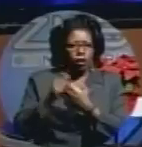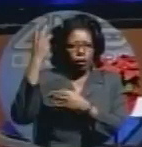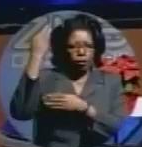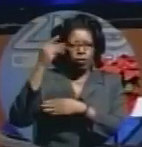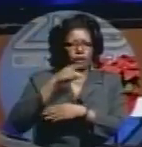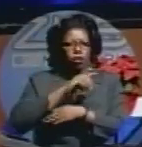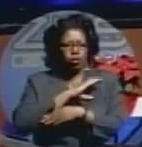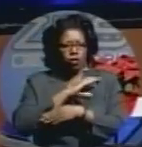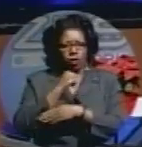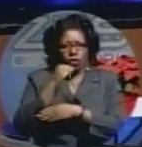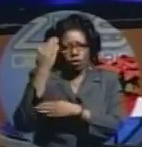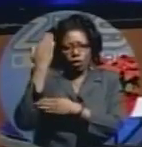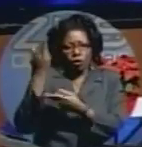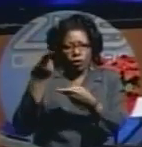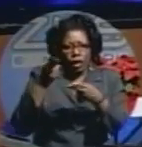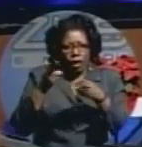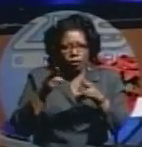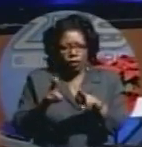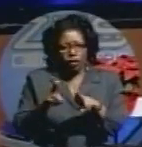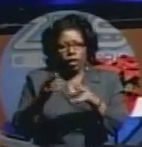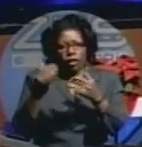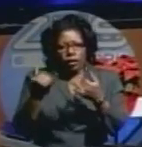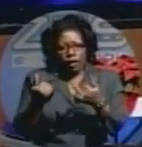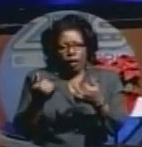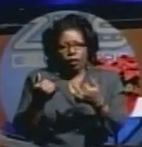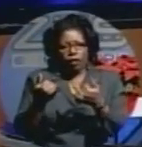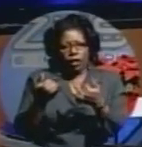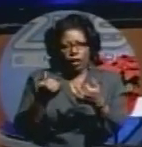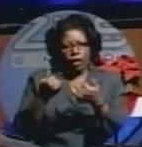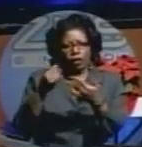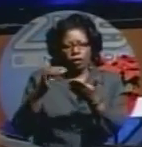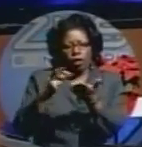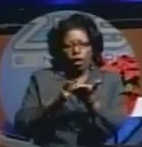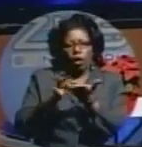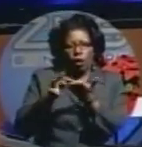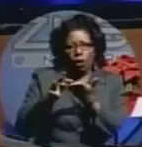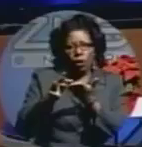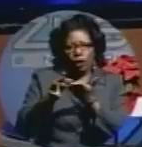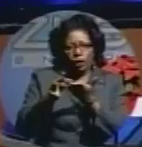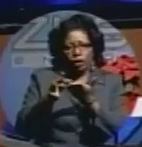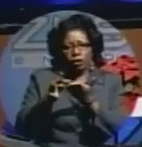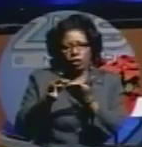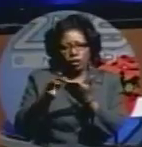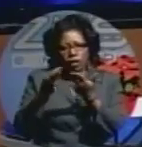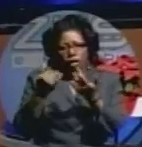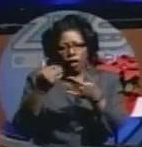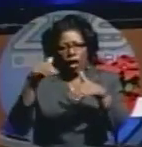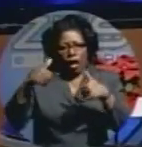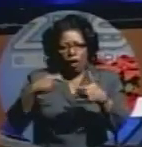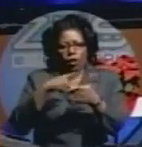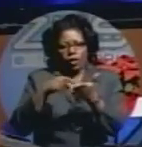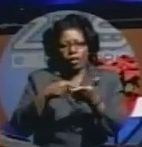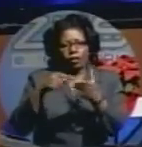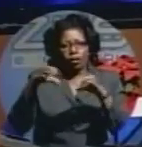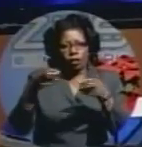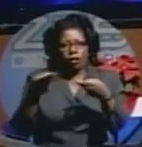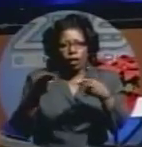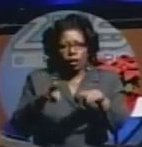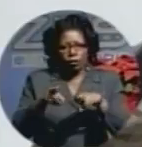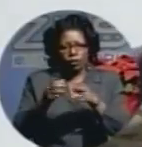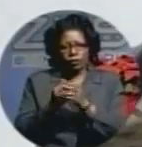that this was happening, and while the matter is under a special audit, he gave an example of how something like this could have happened.